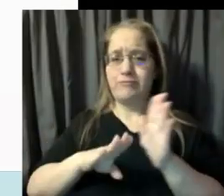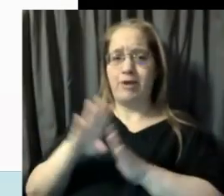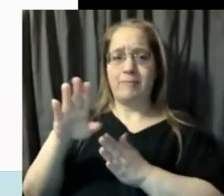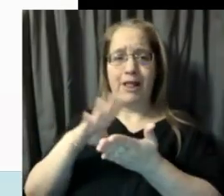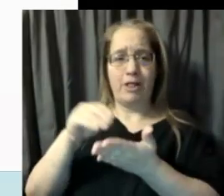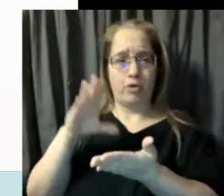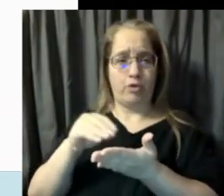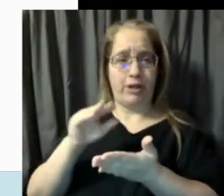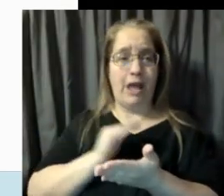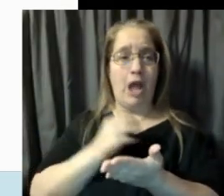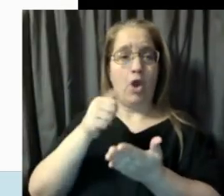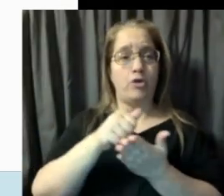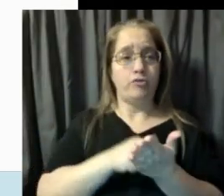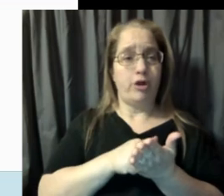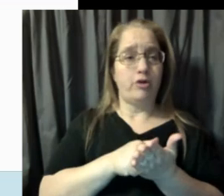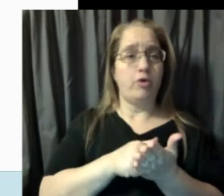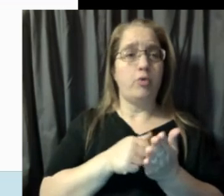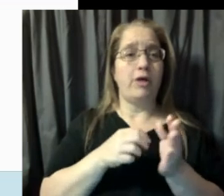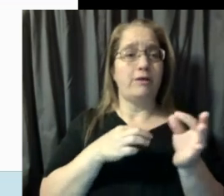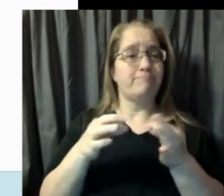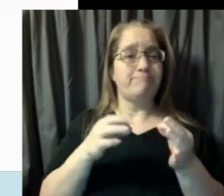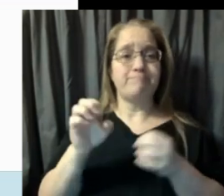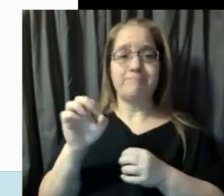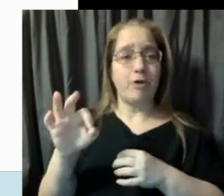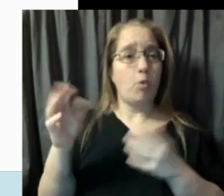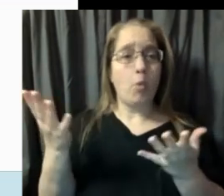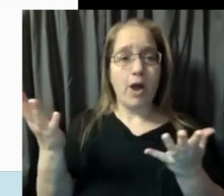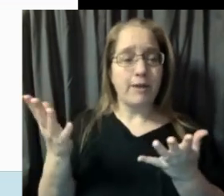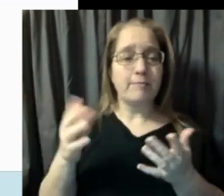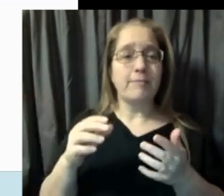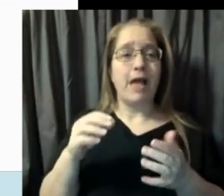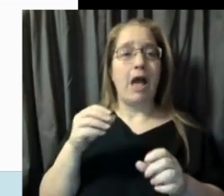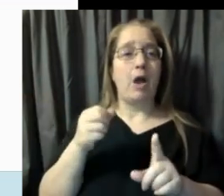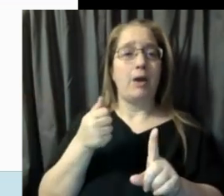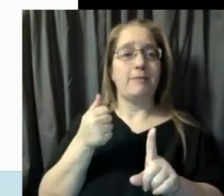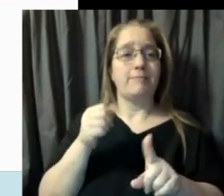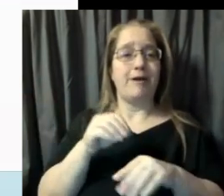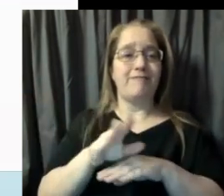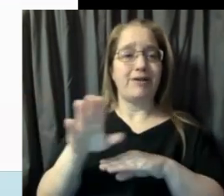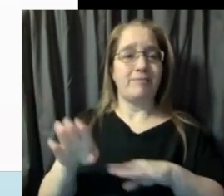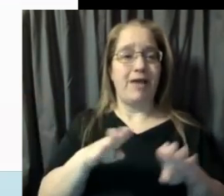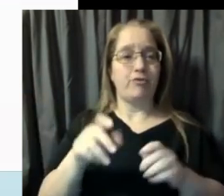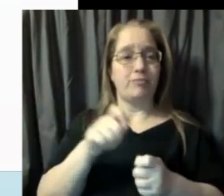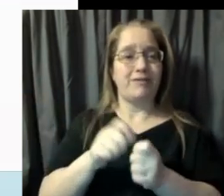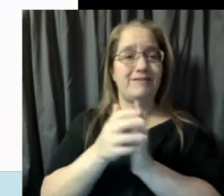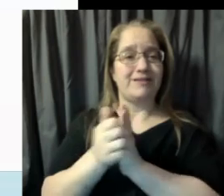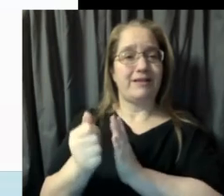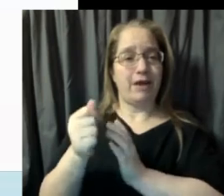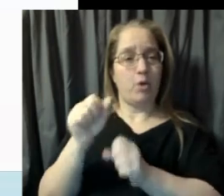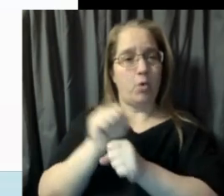Our agenda will cover what executive function is, how it impacts behavior and specific skills like working